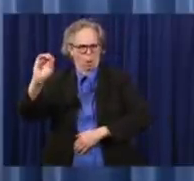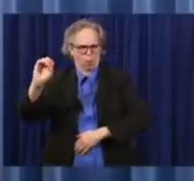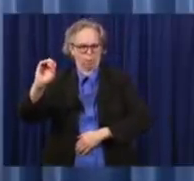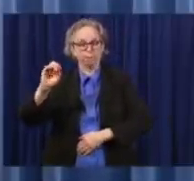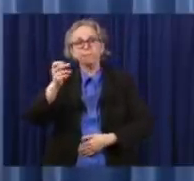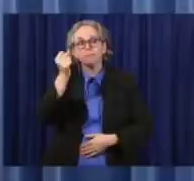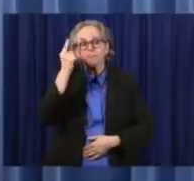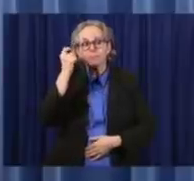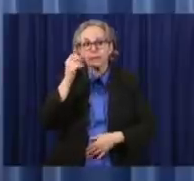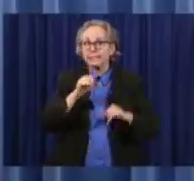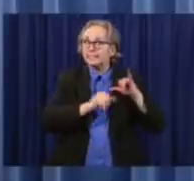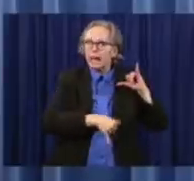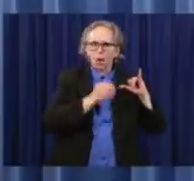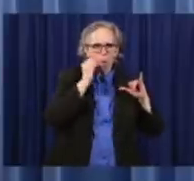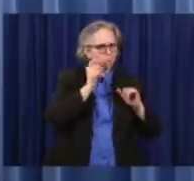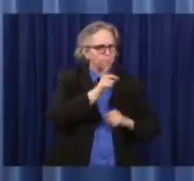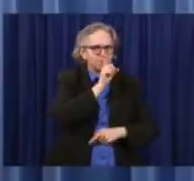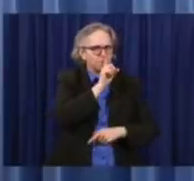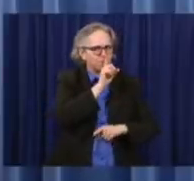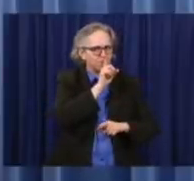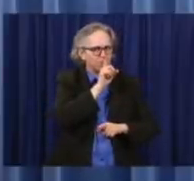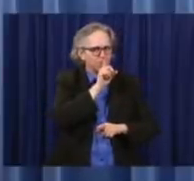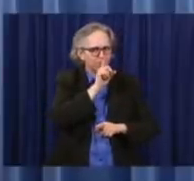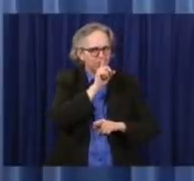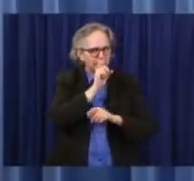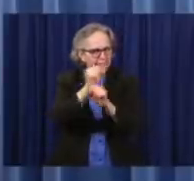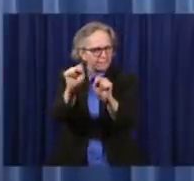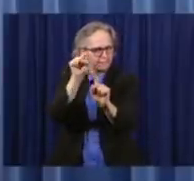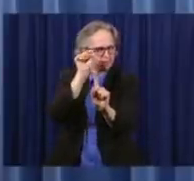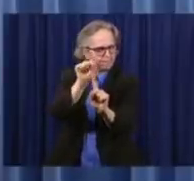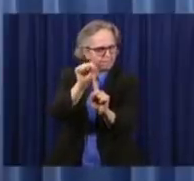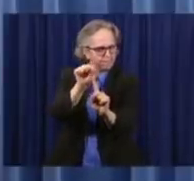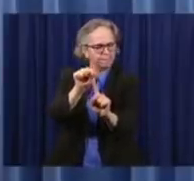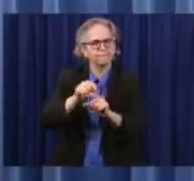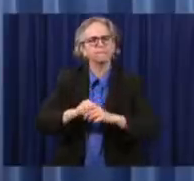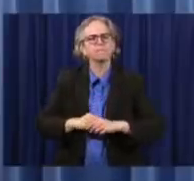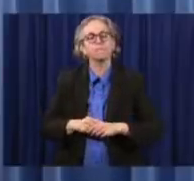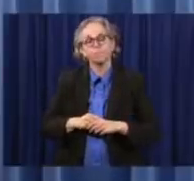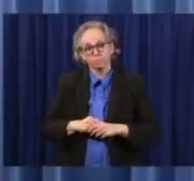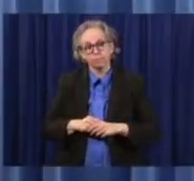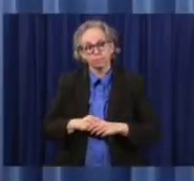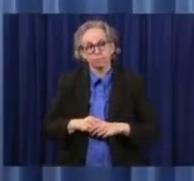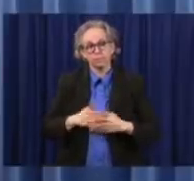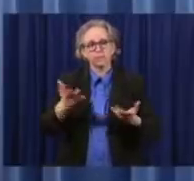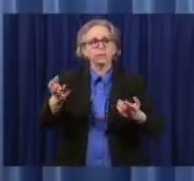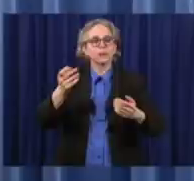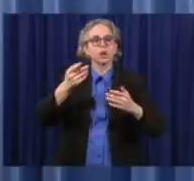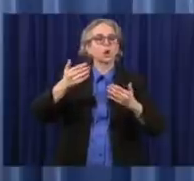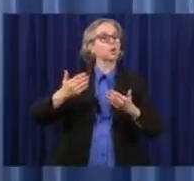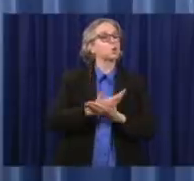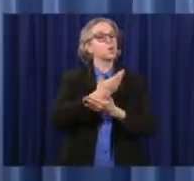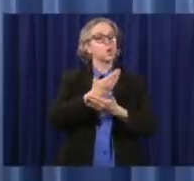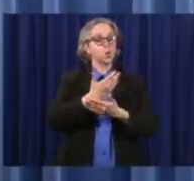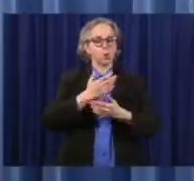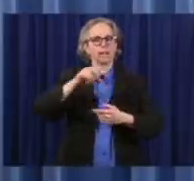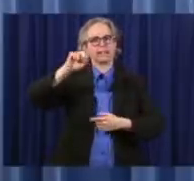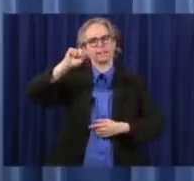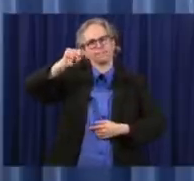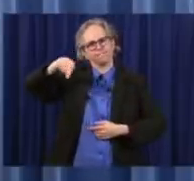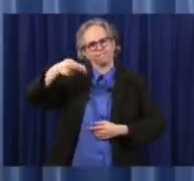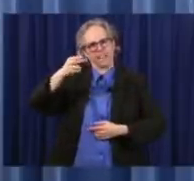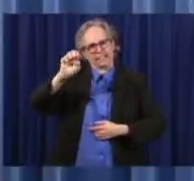order. And so we've reached a new stage, and I think that's good news for